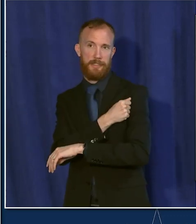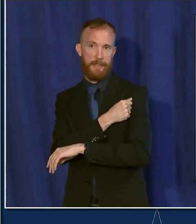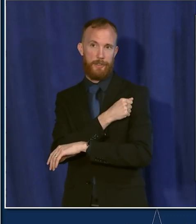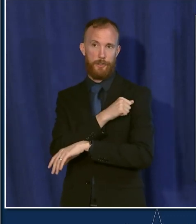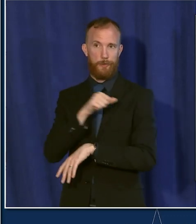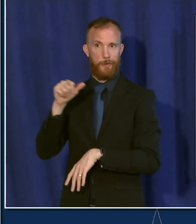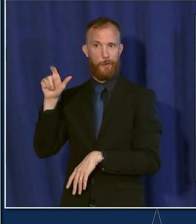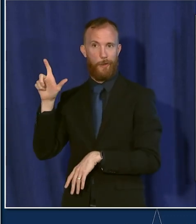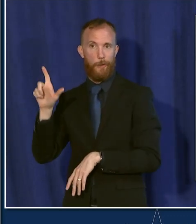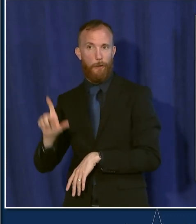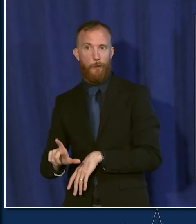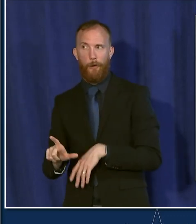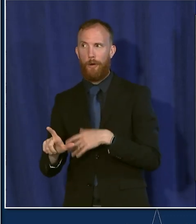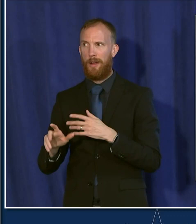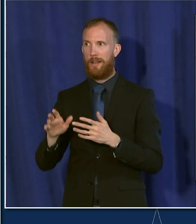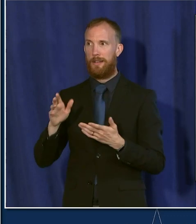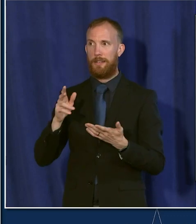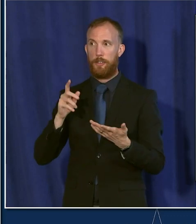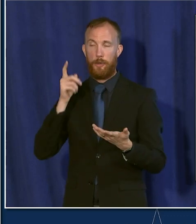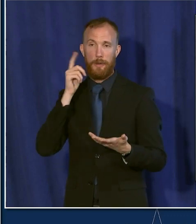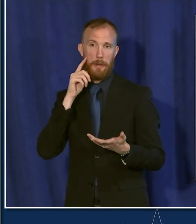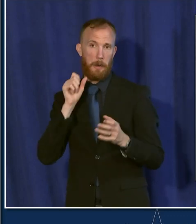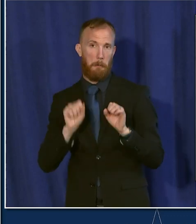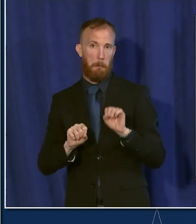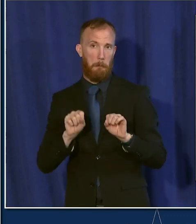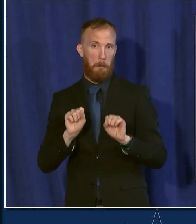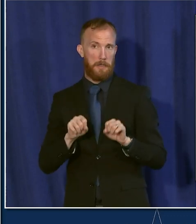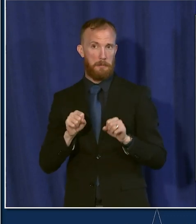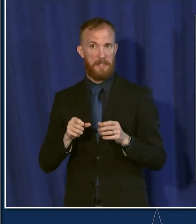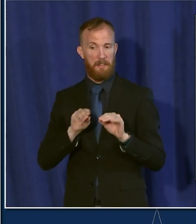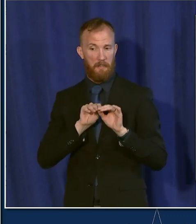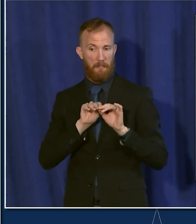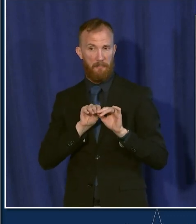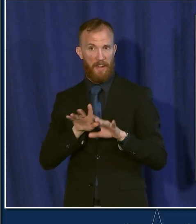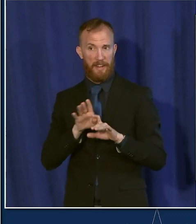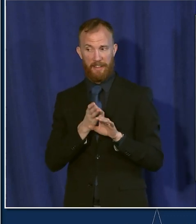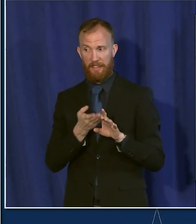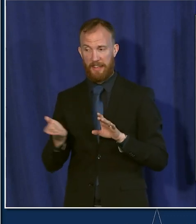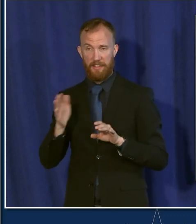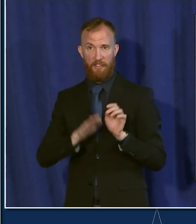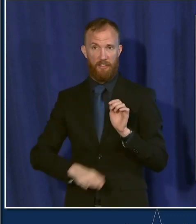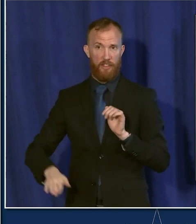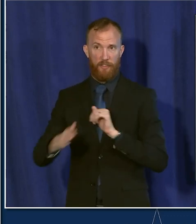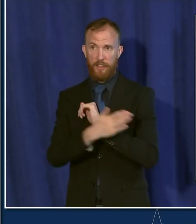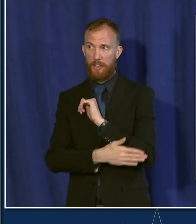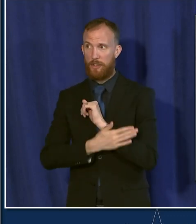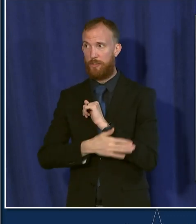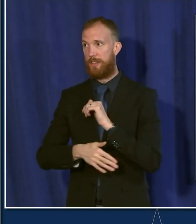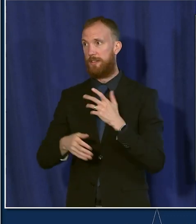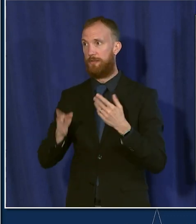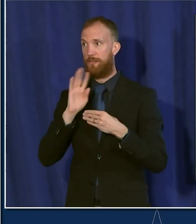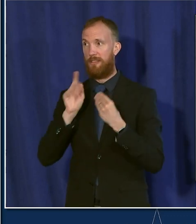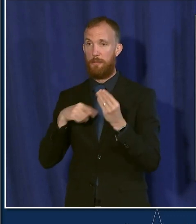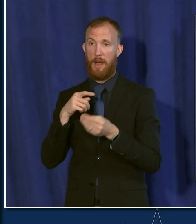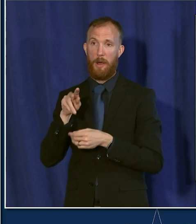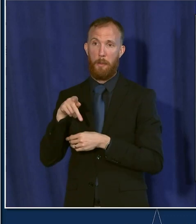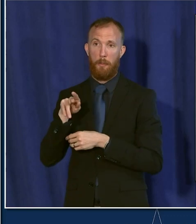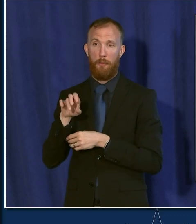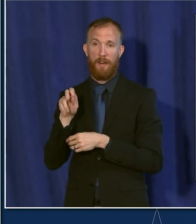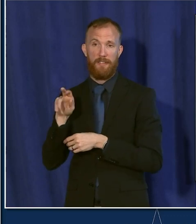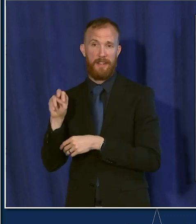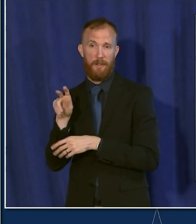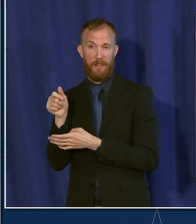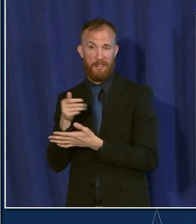effect across the country? Obviously, we talk about Provincetown. We talk about what happened in Sturgis pre-vaccine as well. Any concerns about